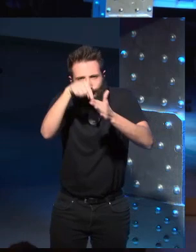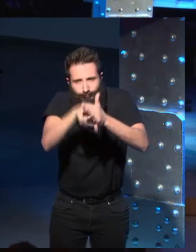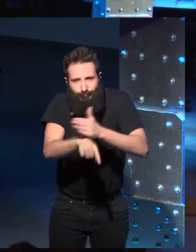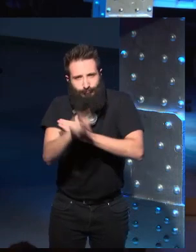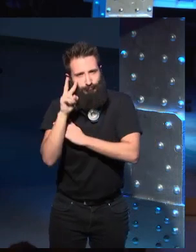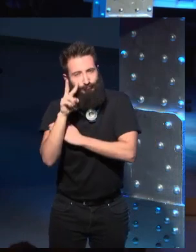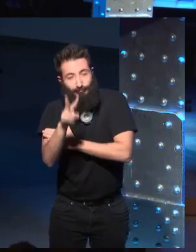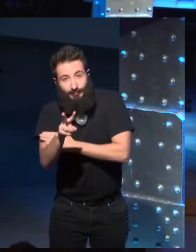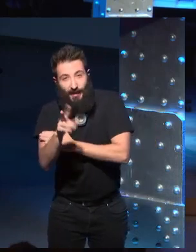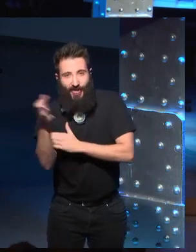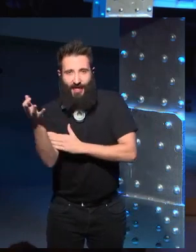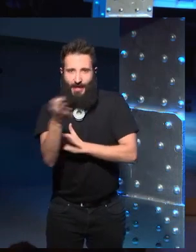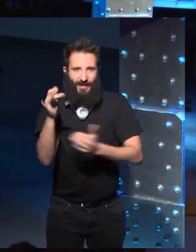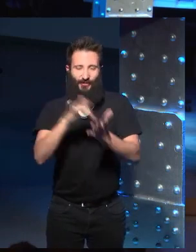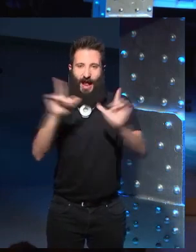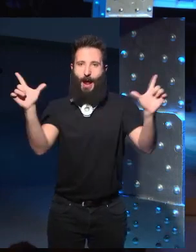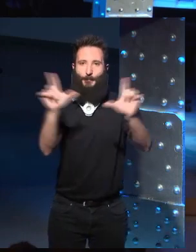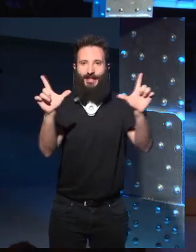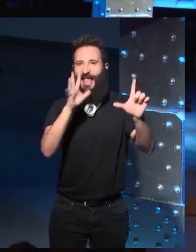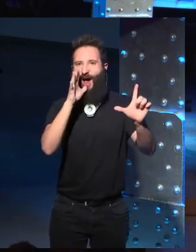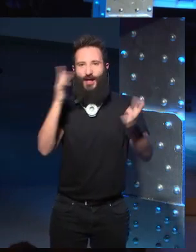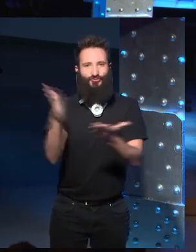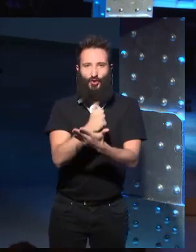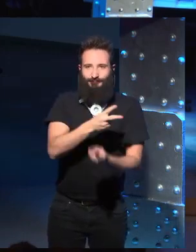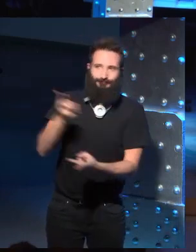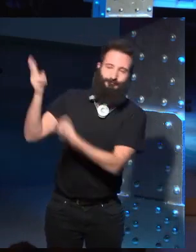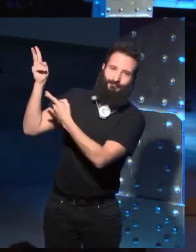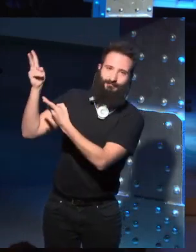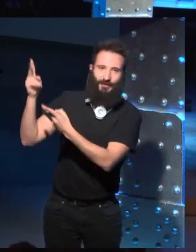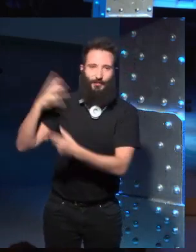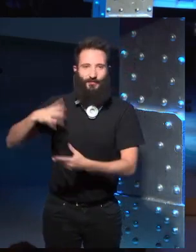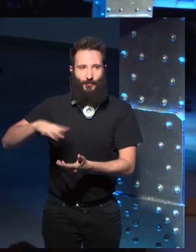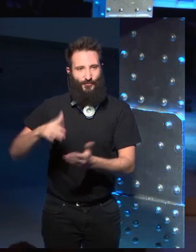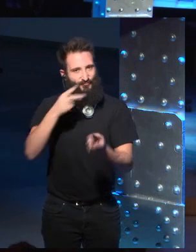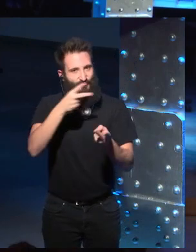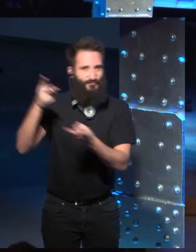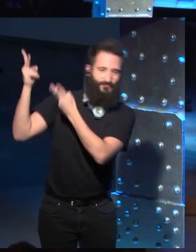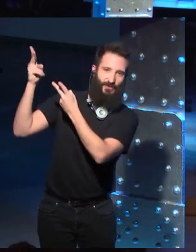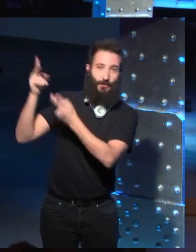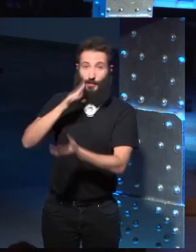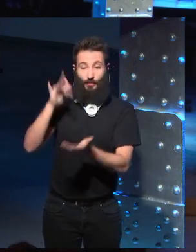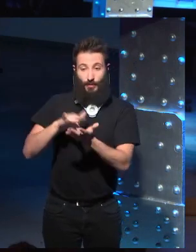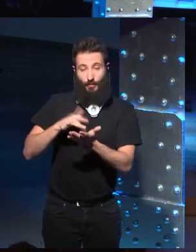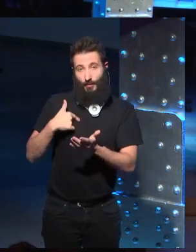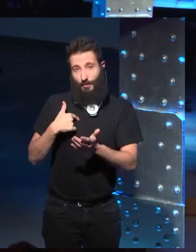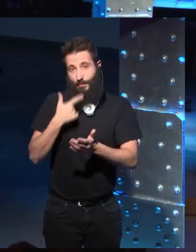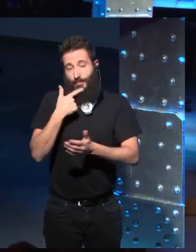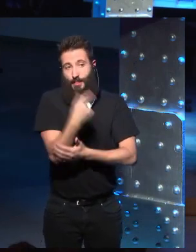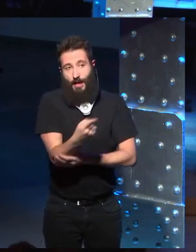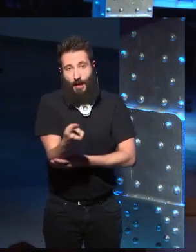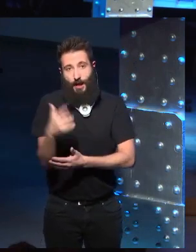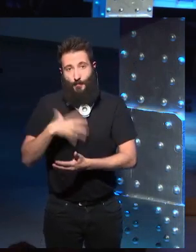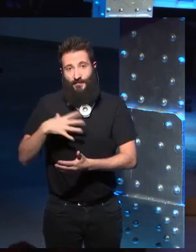watch this screen now, everybody. I'll get on the side. When I say stop,